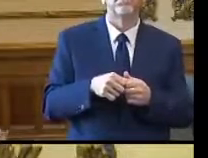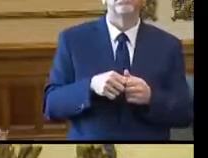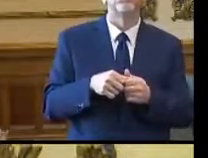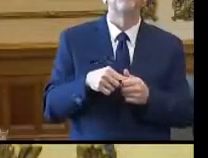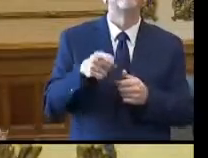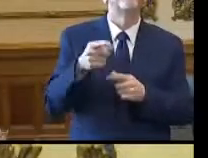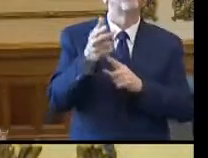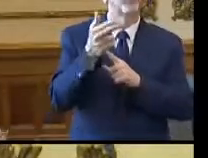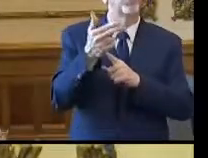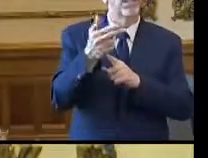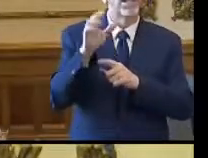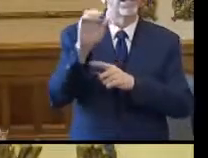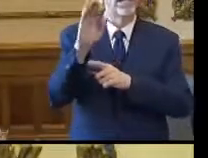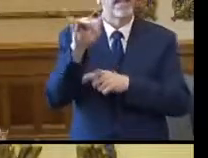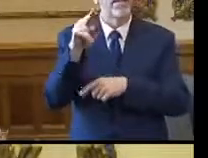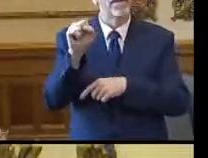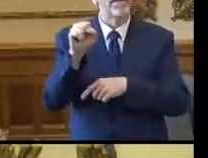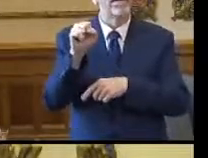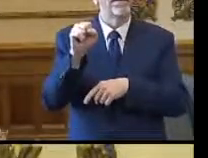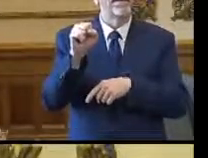the hotels and cabins,